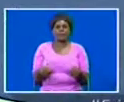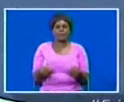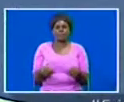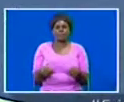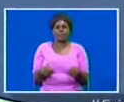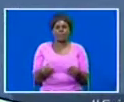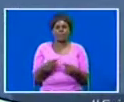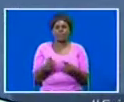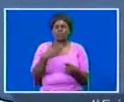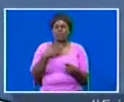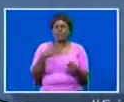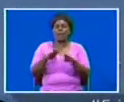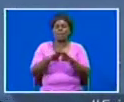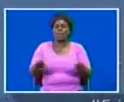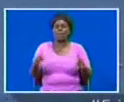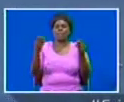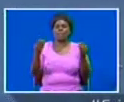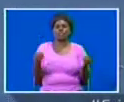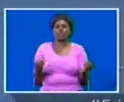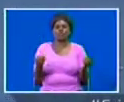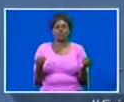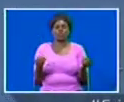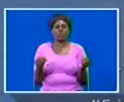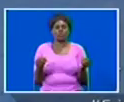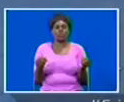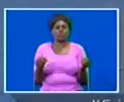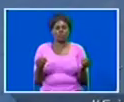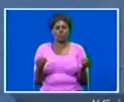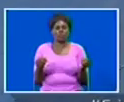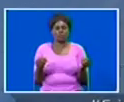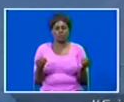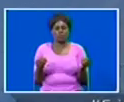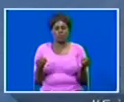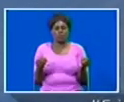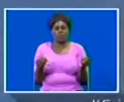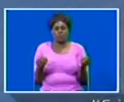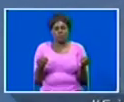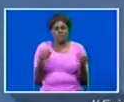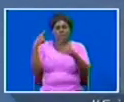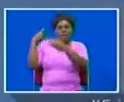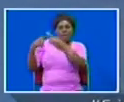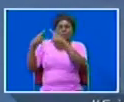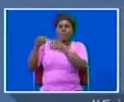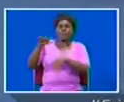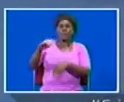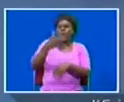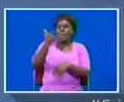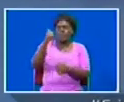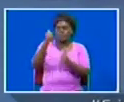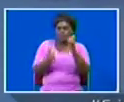You want something that is long-term. Long-term. All right, let me go to the back there. And Mongela, I'd like to hear what your best experience is with this